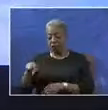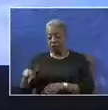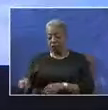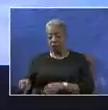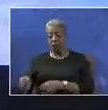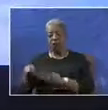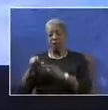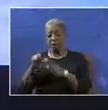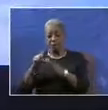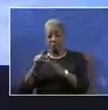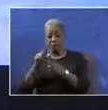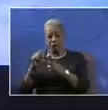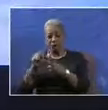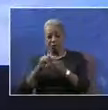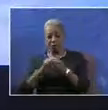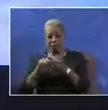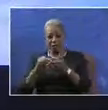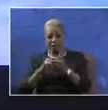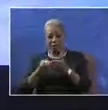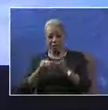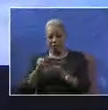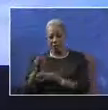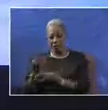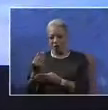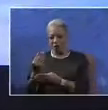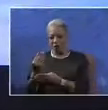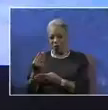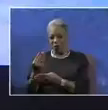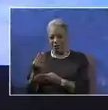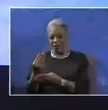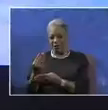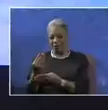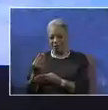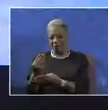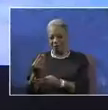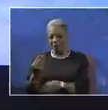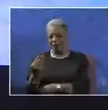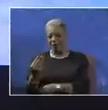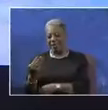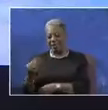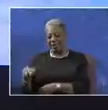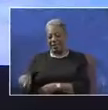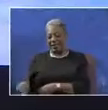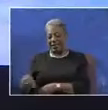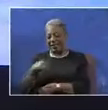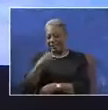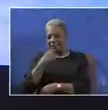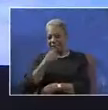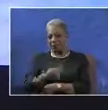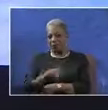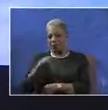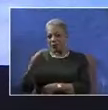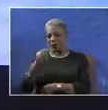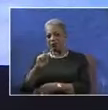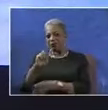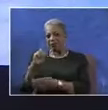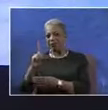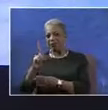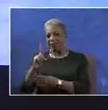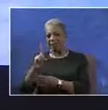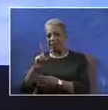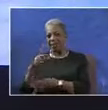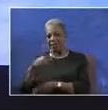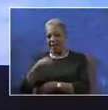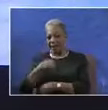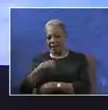verse 14. David said to Gad, who comes from God, I am in great